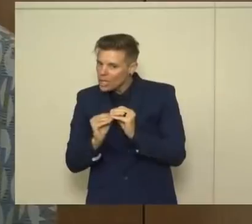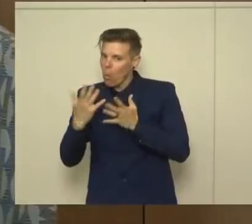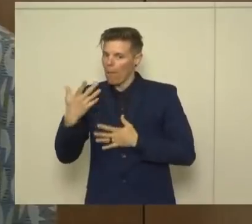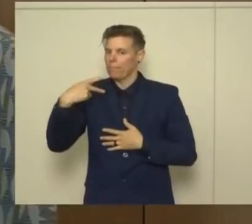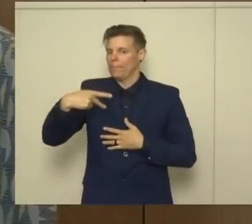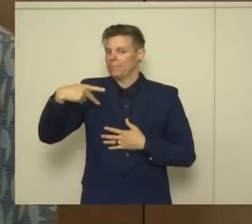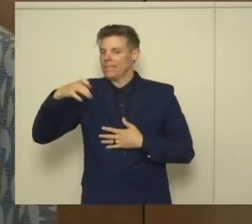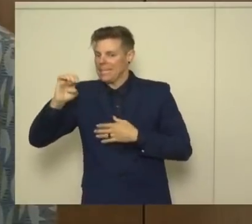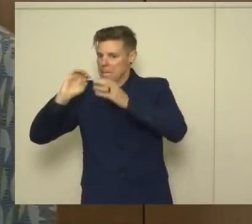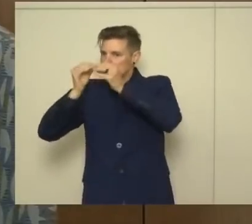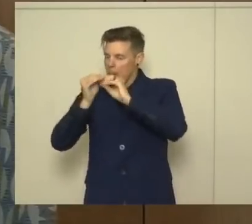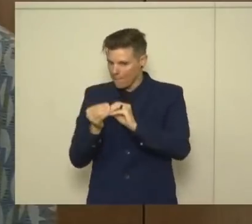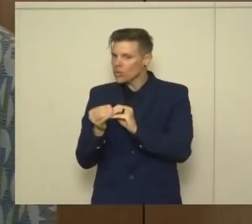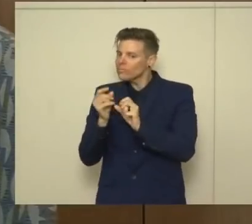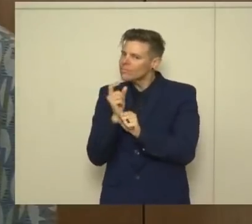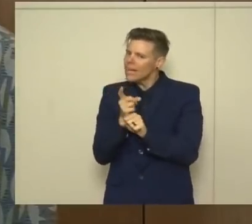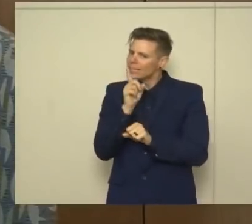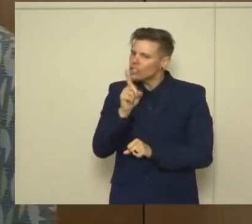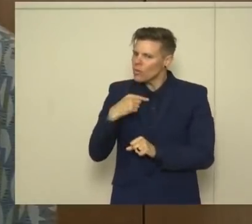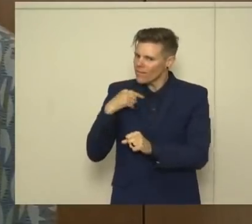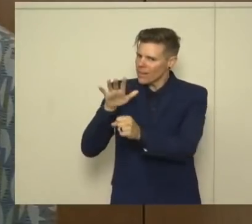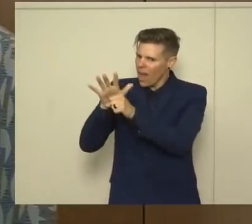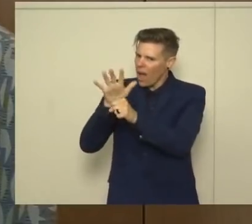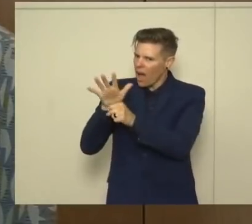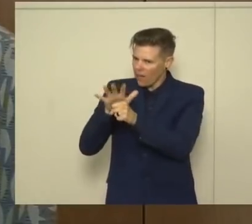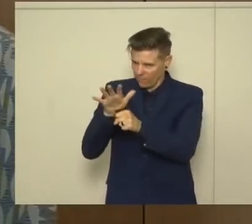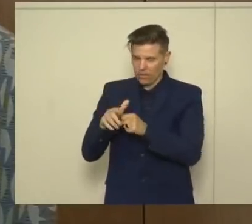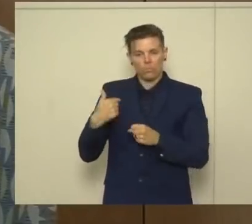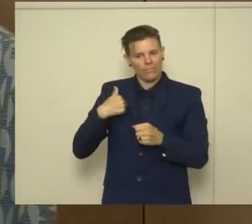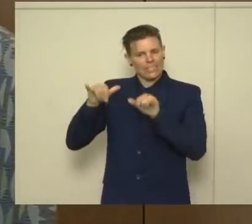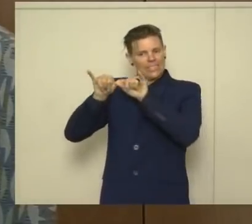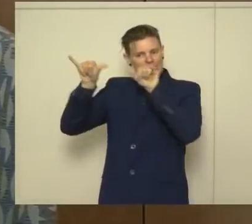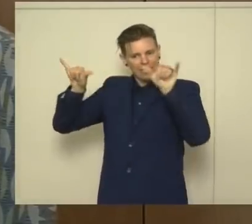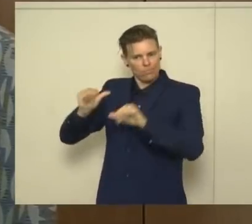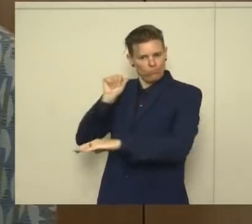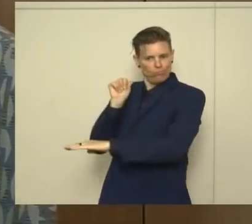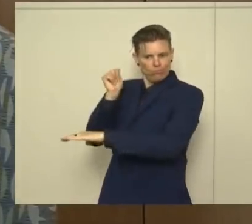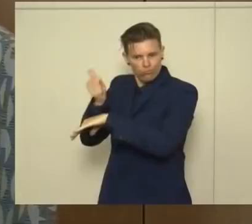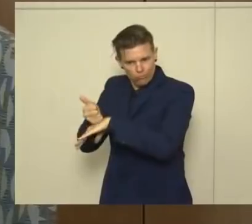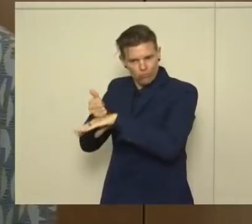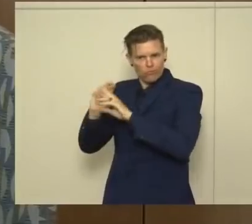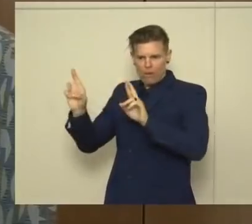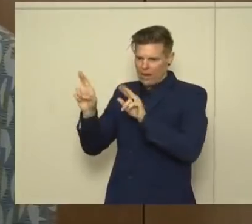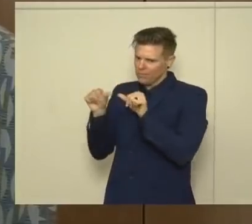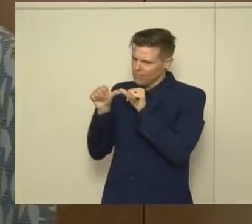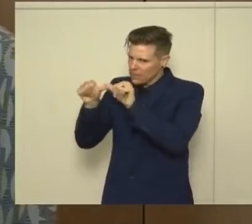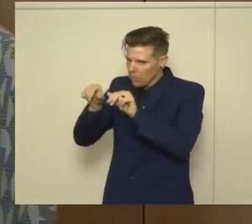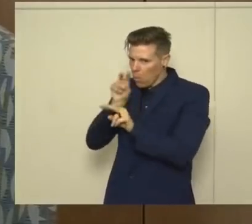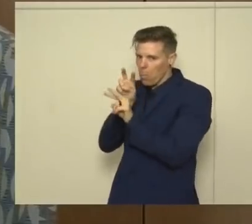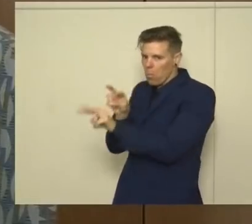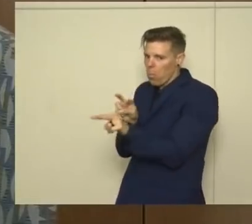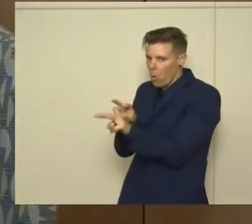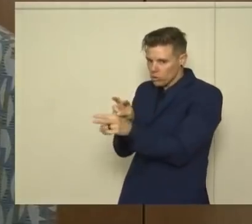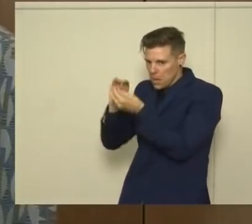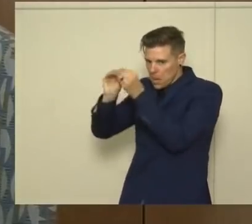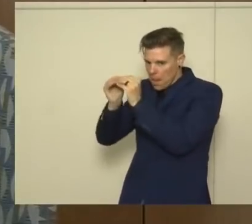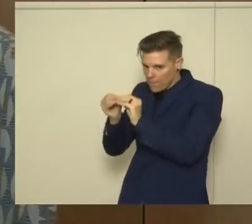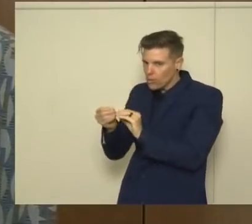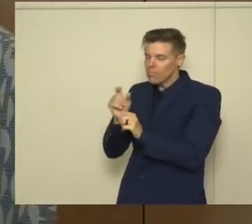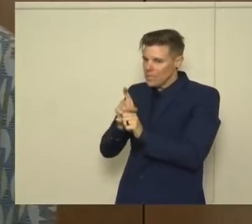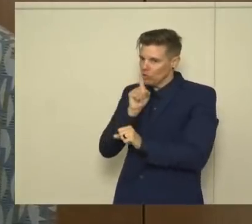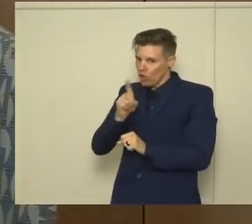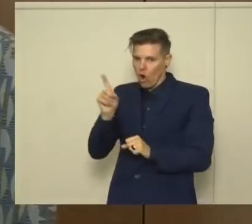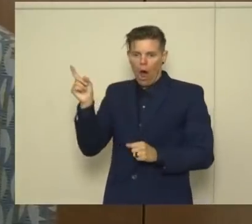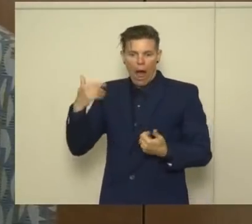we have a logistics system that evaluates how much we have, where is it,